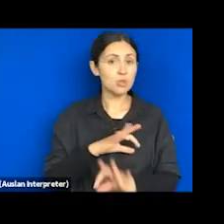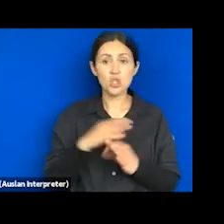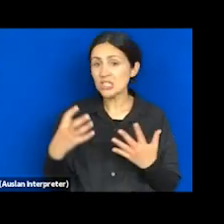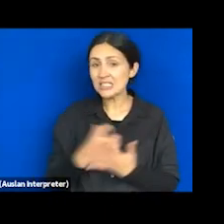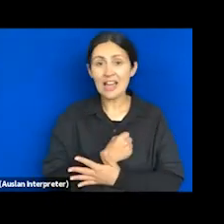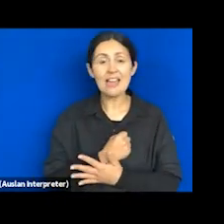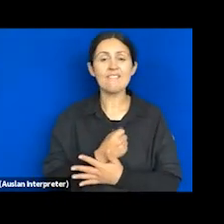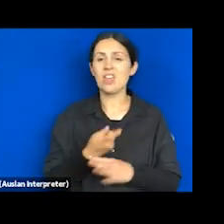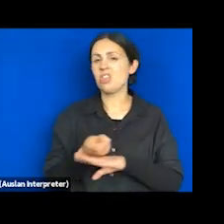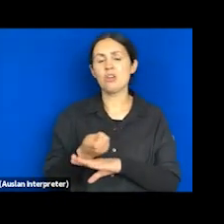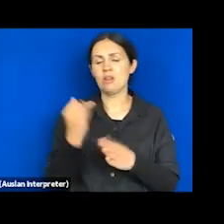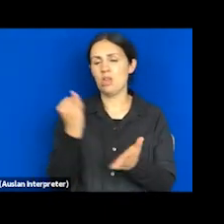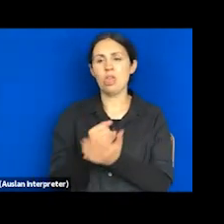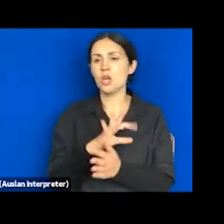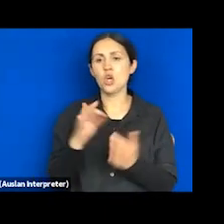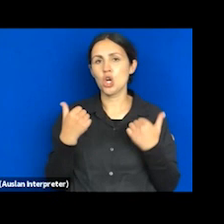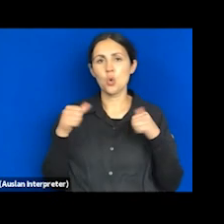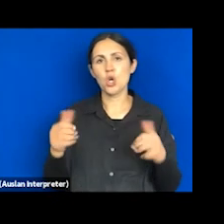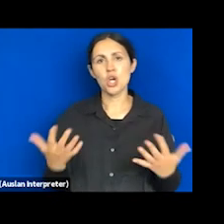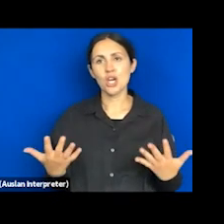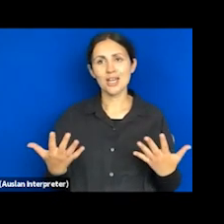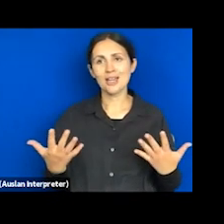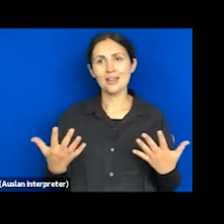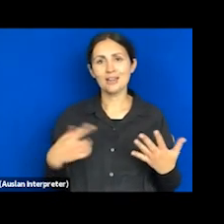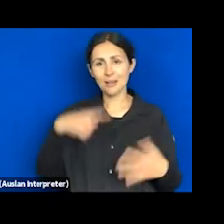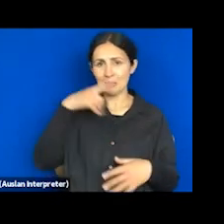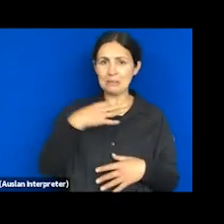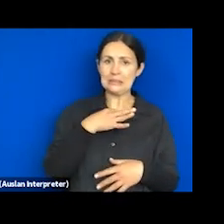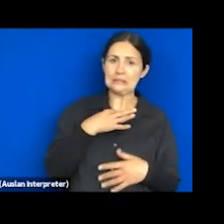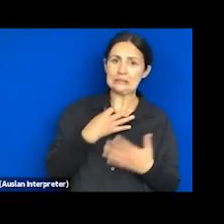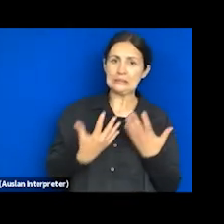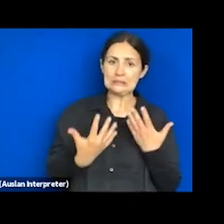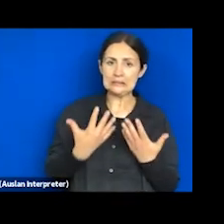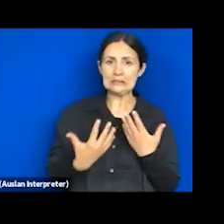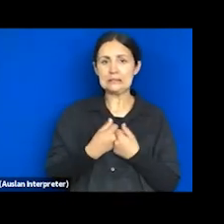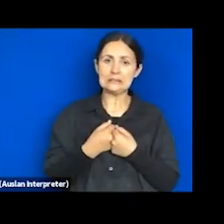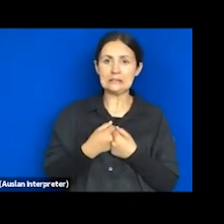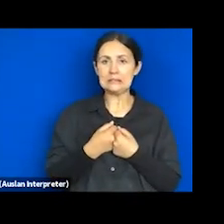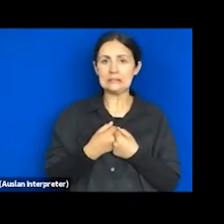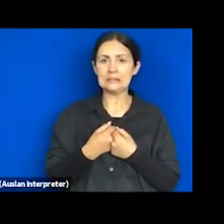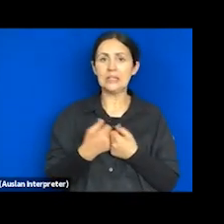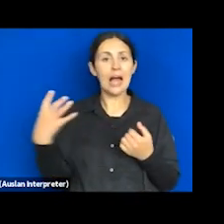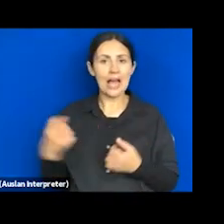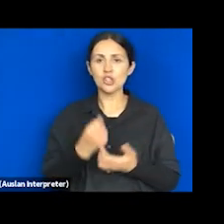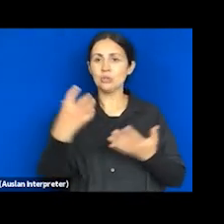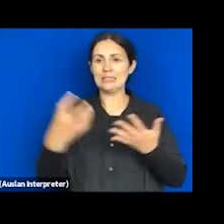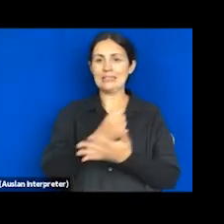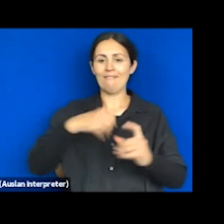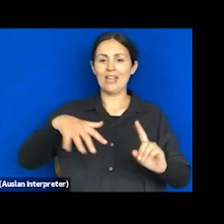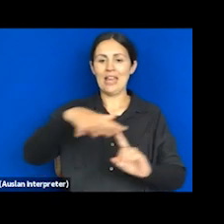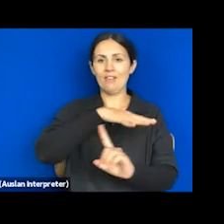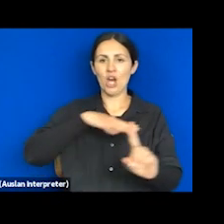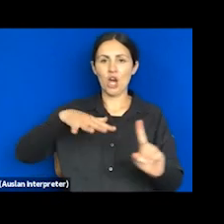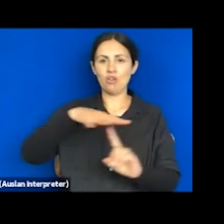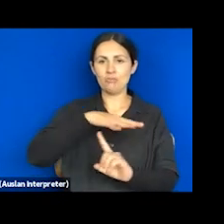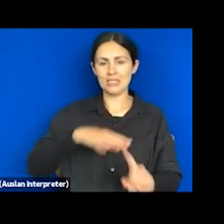environment, because people are very vulnerable and suggestible to aspects of their environment, and that can really affect